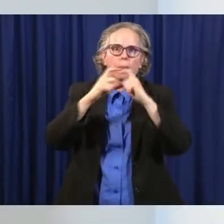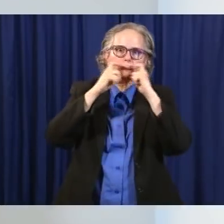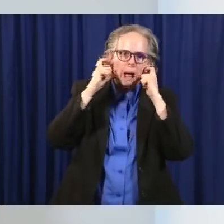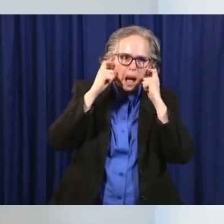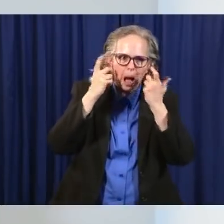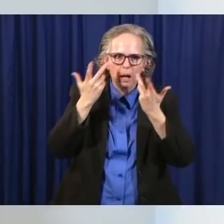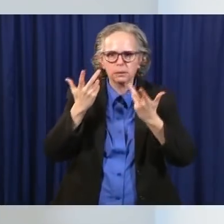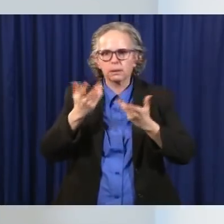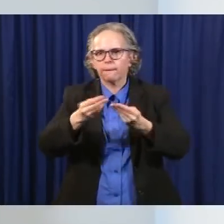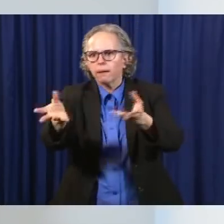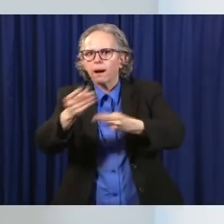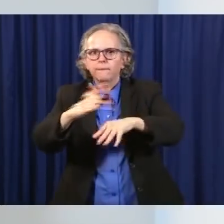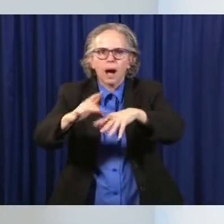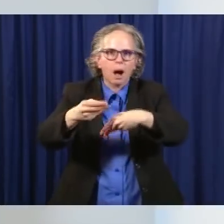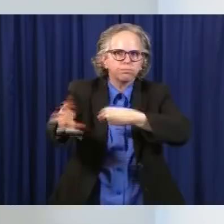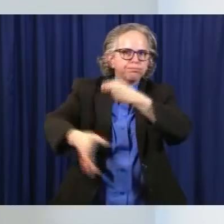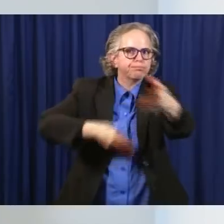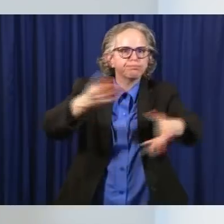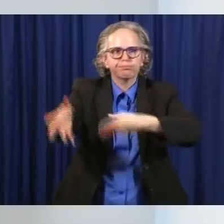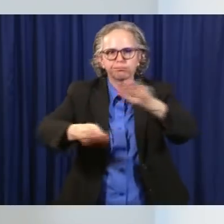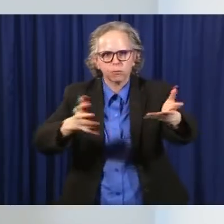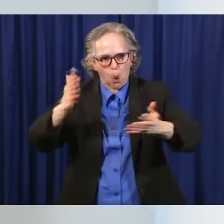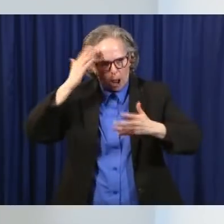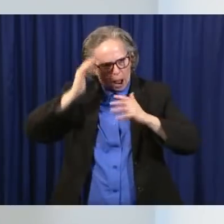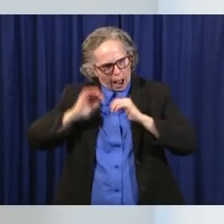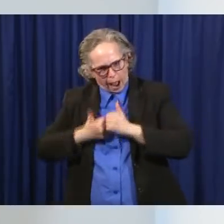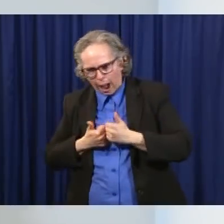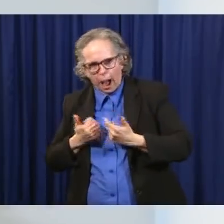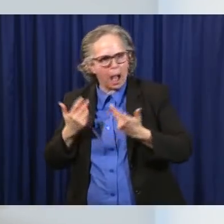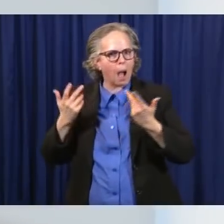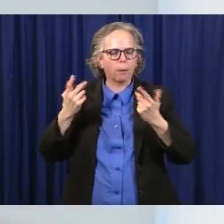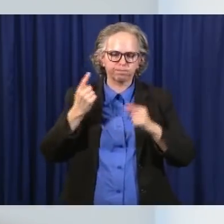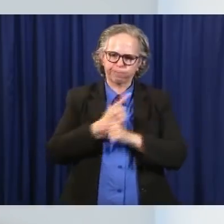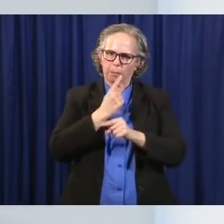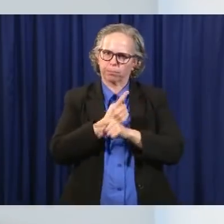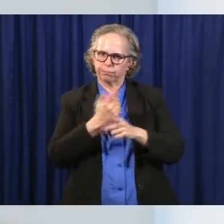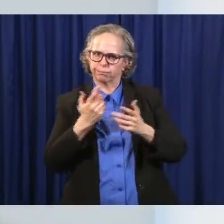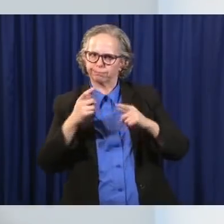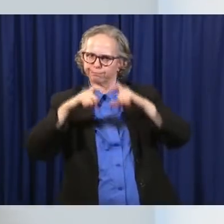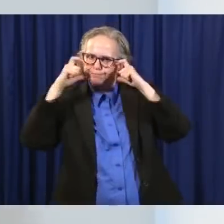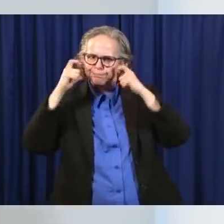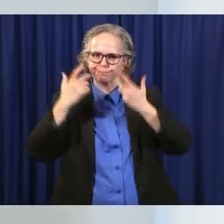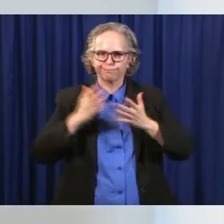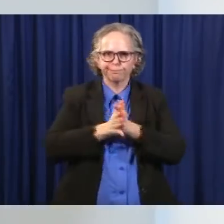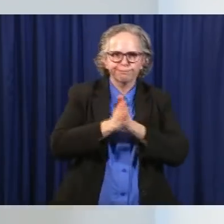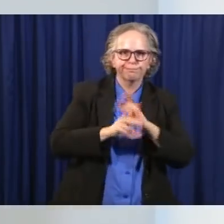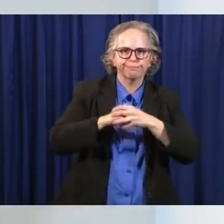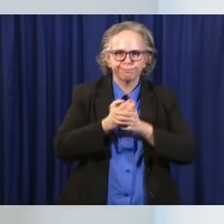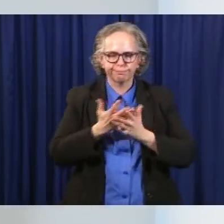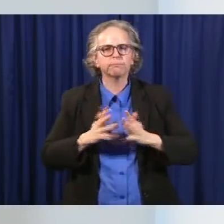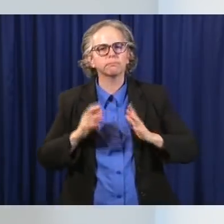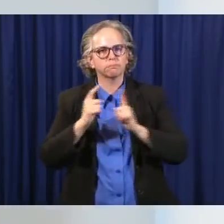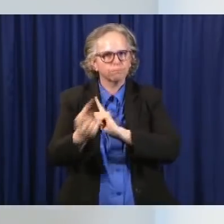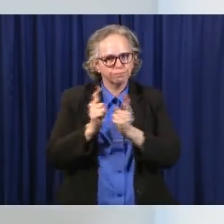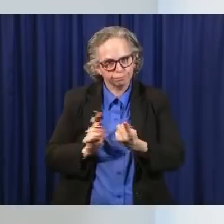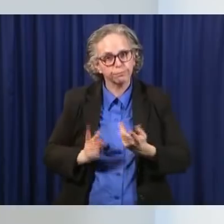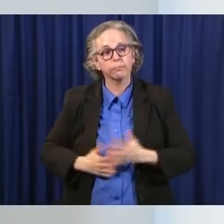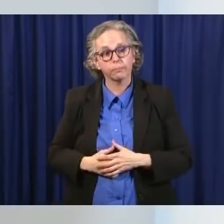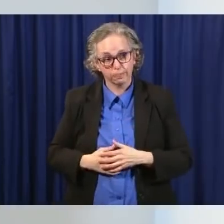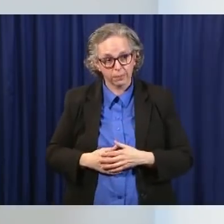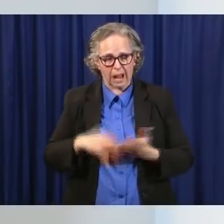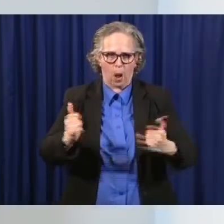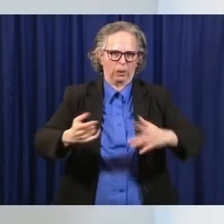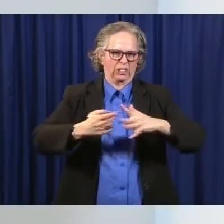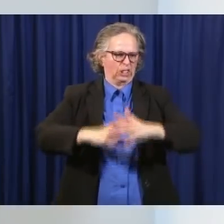proper way to use those. And as we're trying to go into this phase where we're building that confidence and